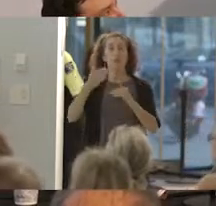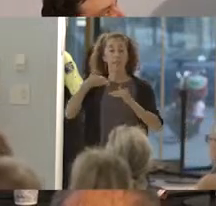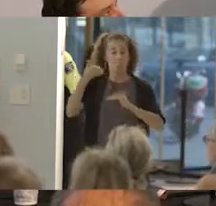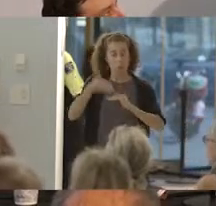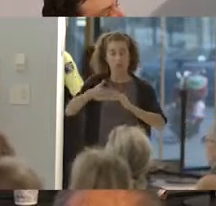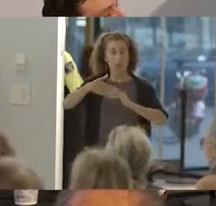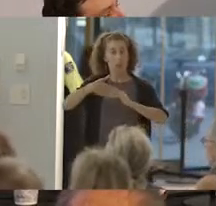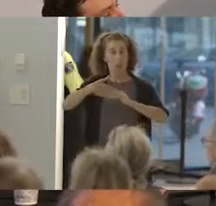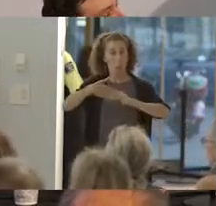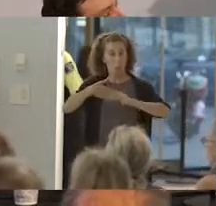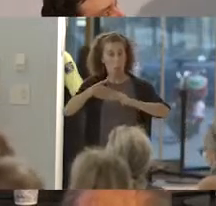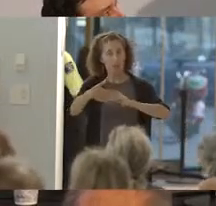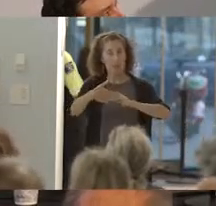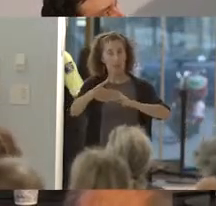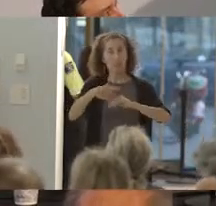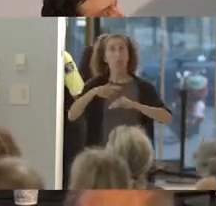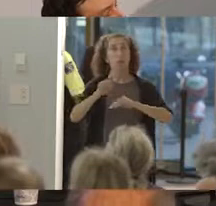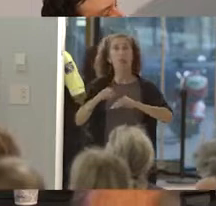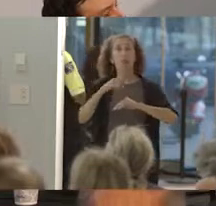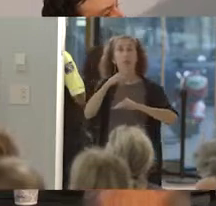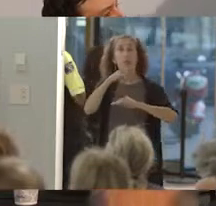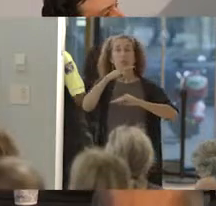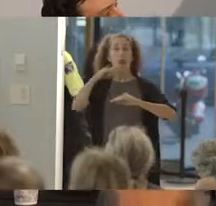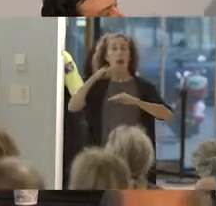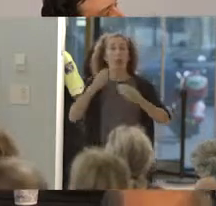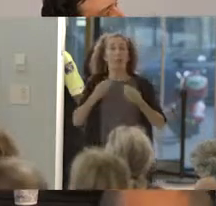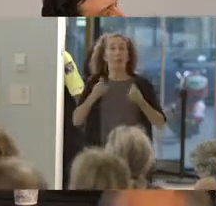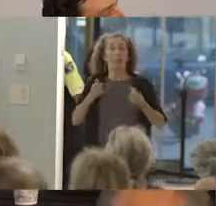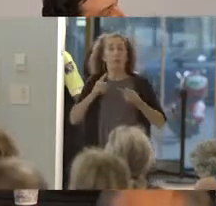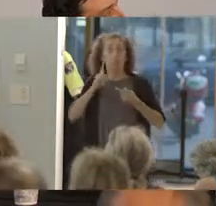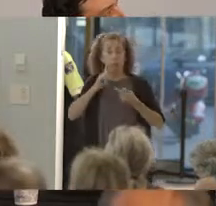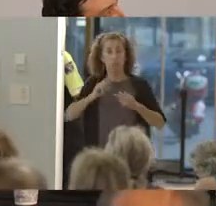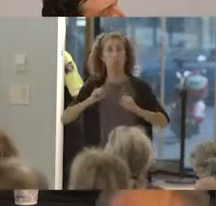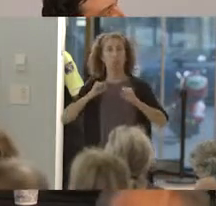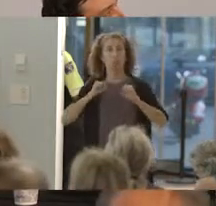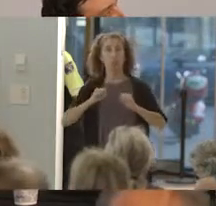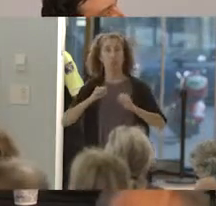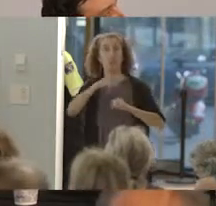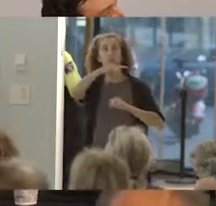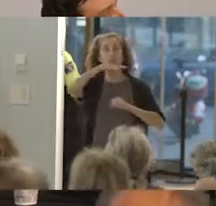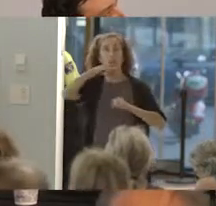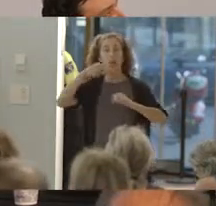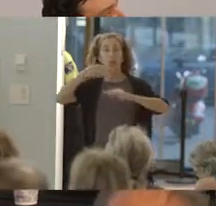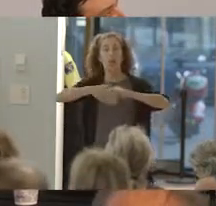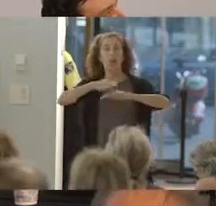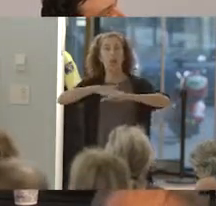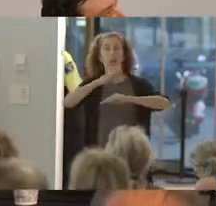is on dry land, and we can't fill into the water. So this area is the area that we have to work with.